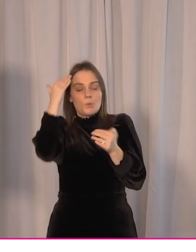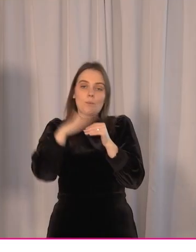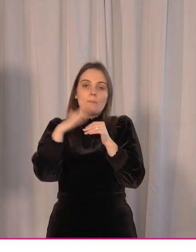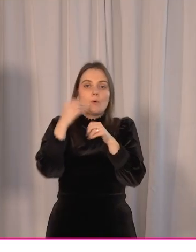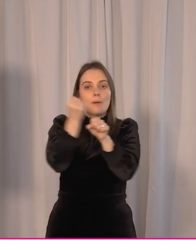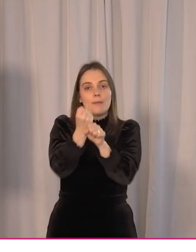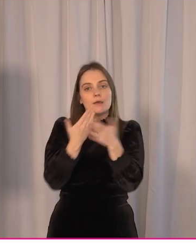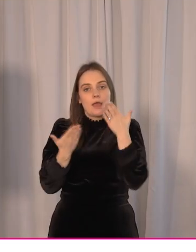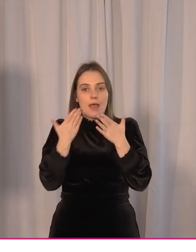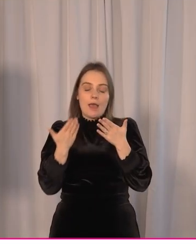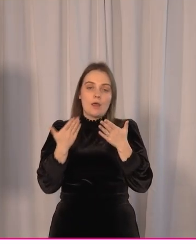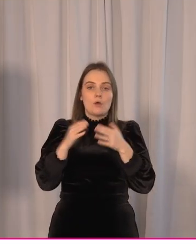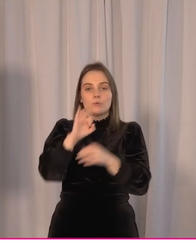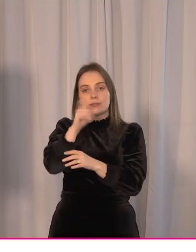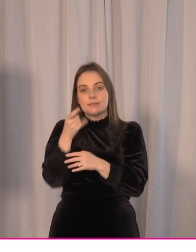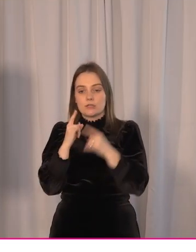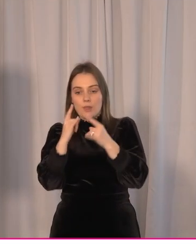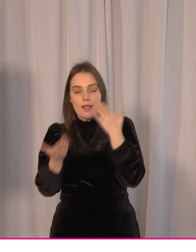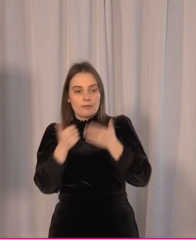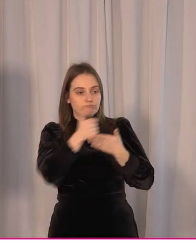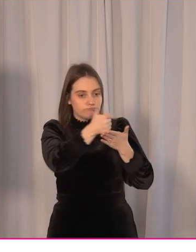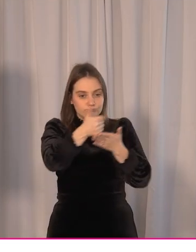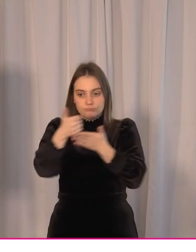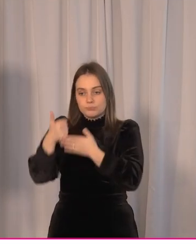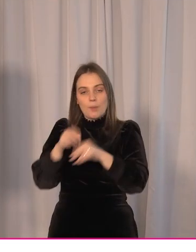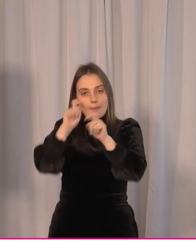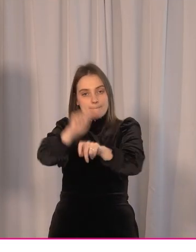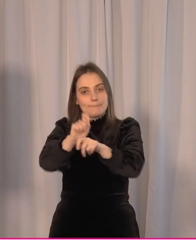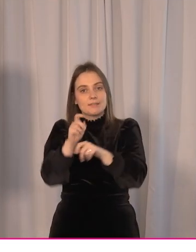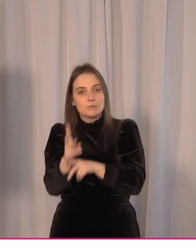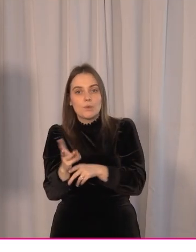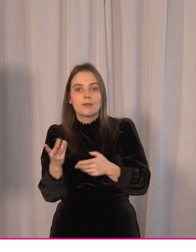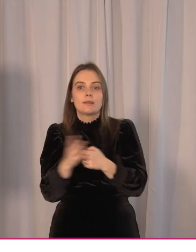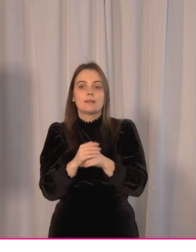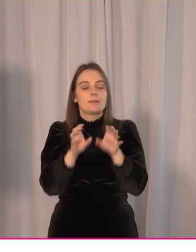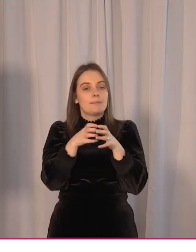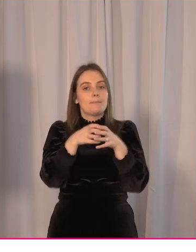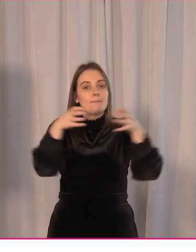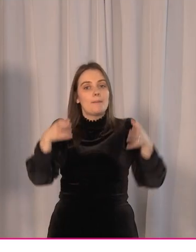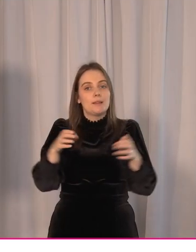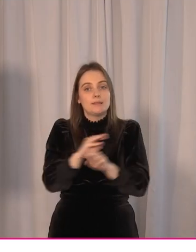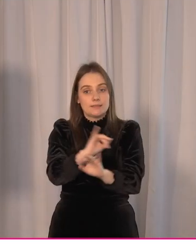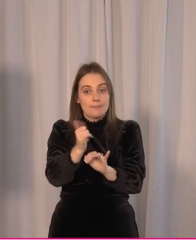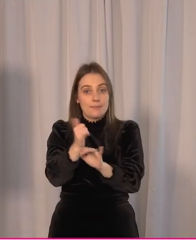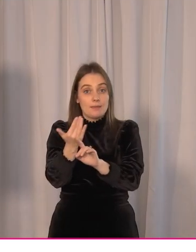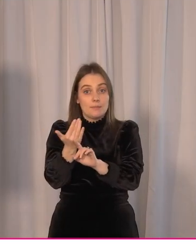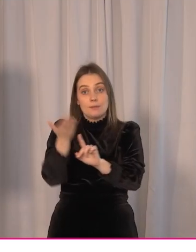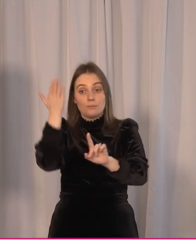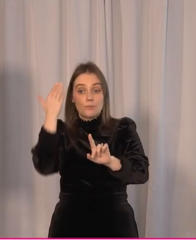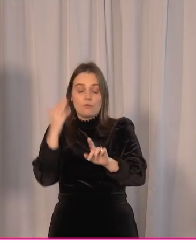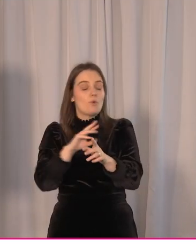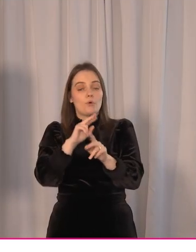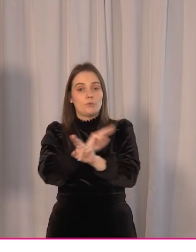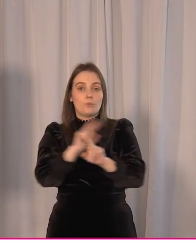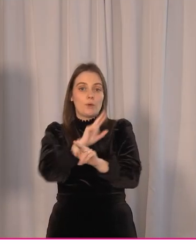which people's sexual health can best be supported, especially among populations to which may not have heretofore have been the centre